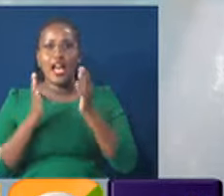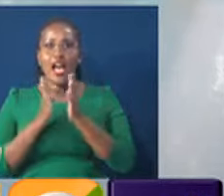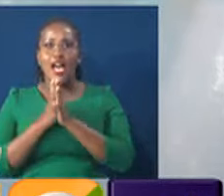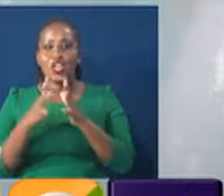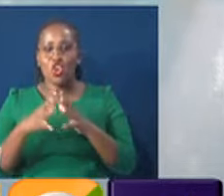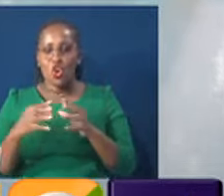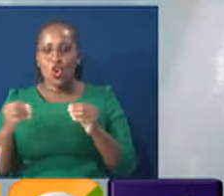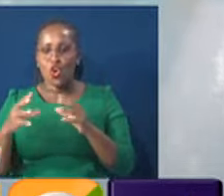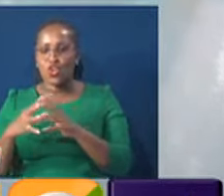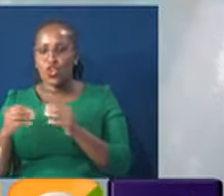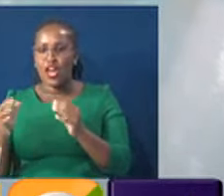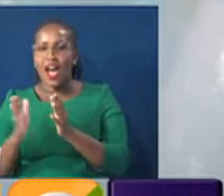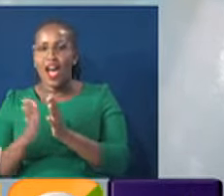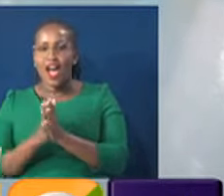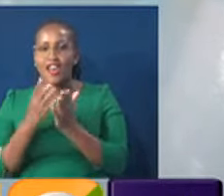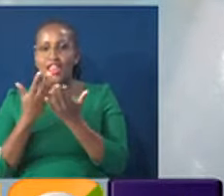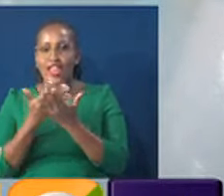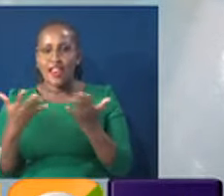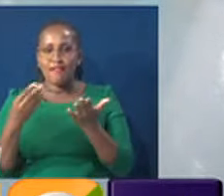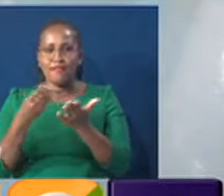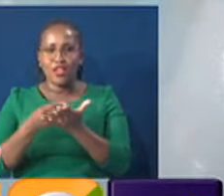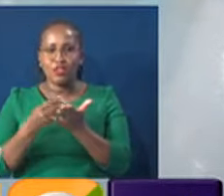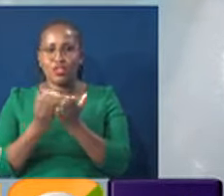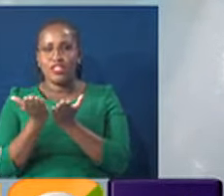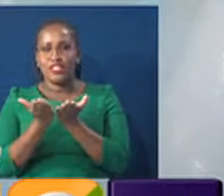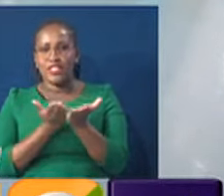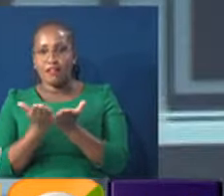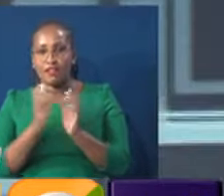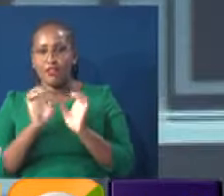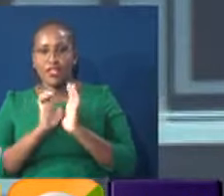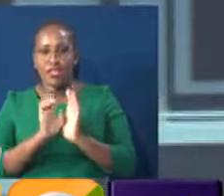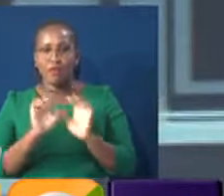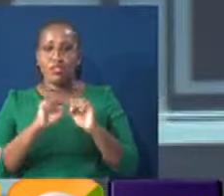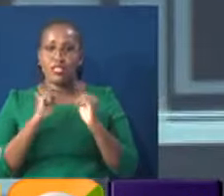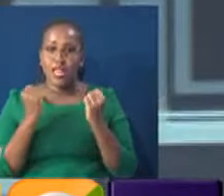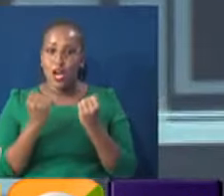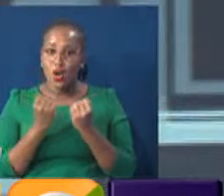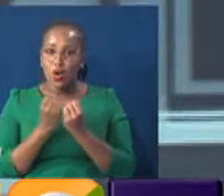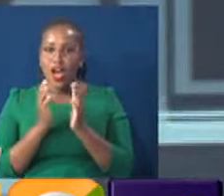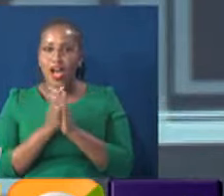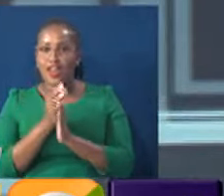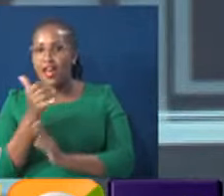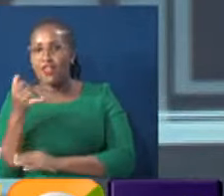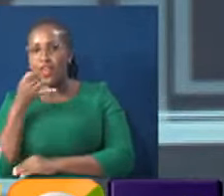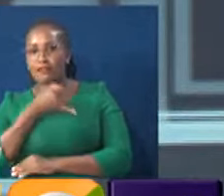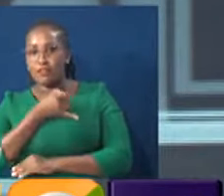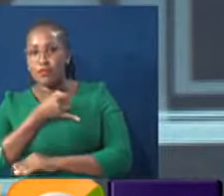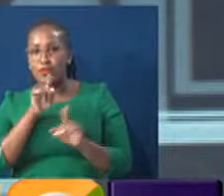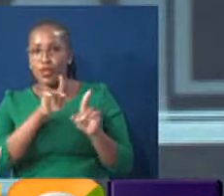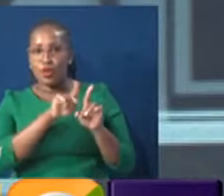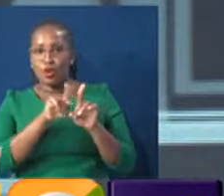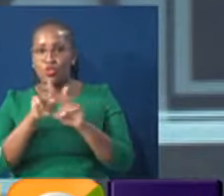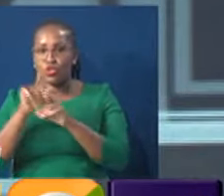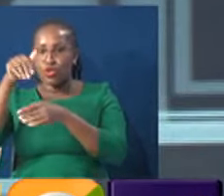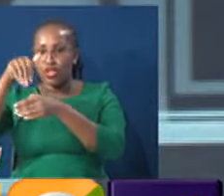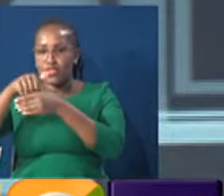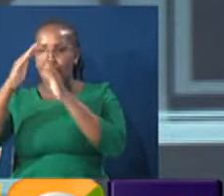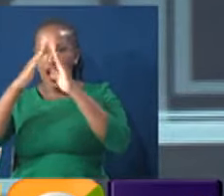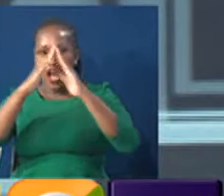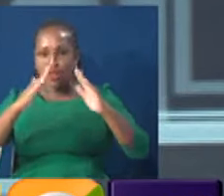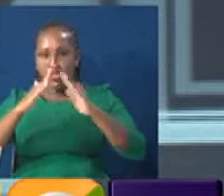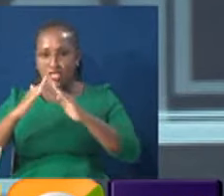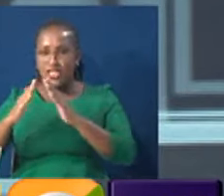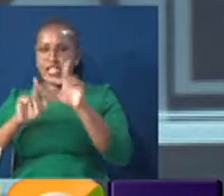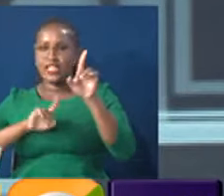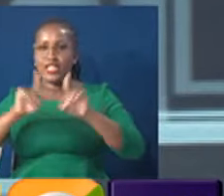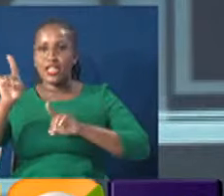cotton. And then in financial services, we have SACCOs and investments. We are also in housing, transport,